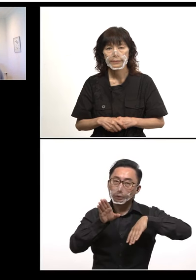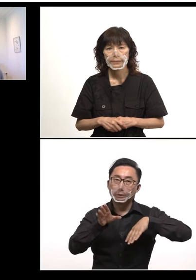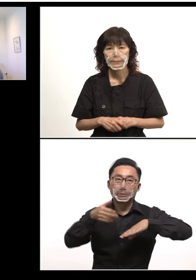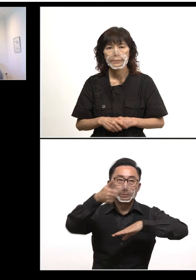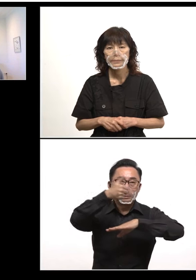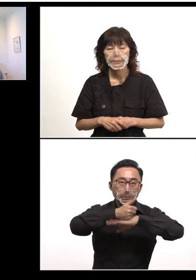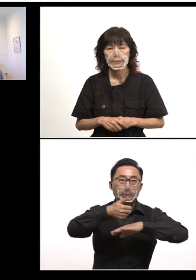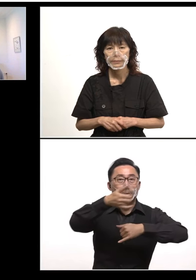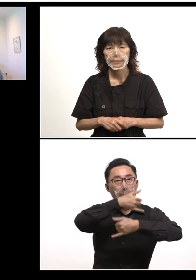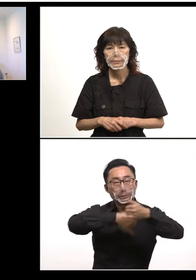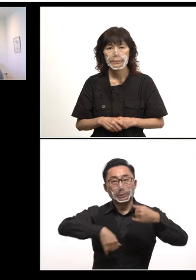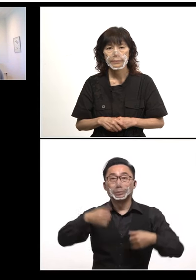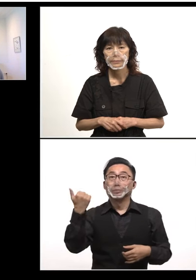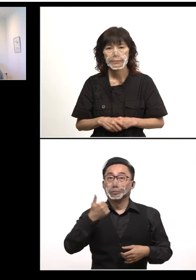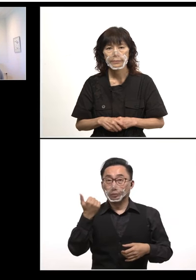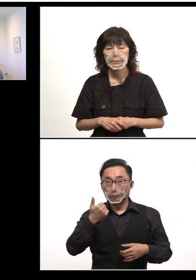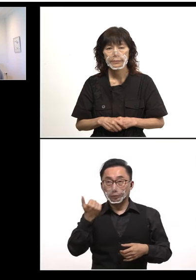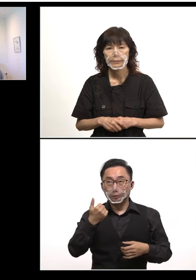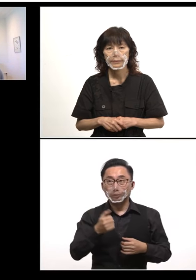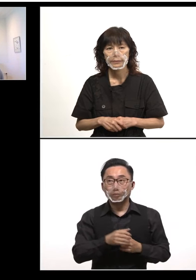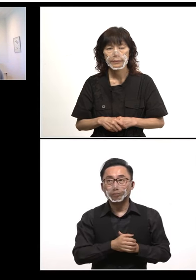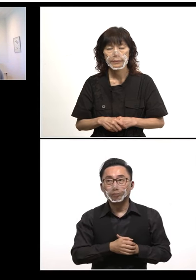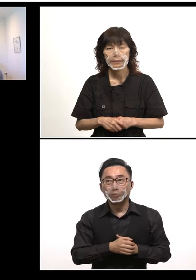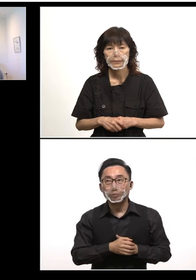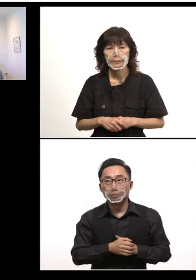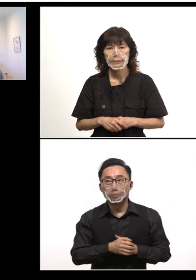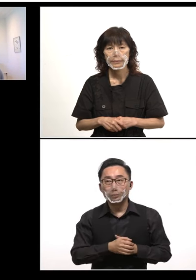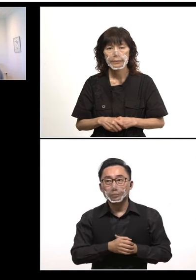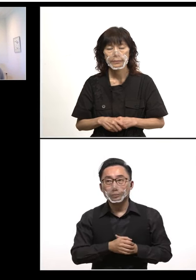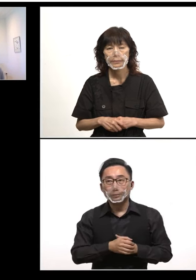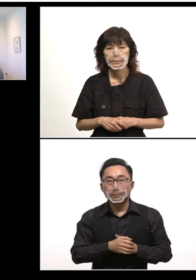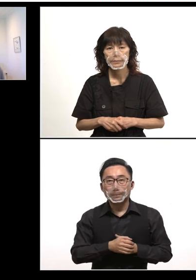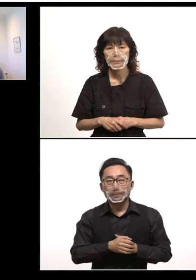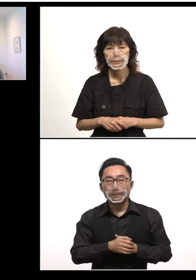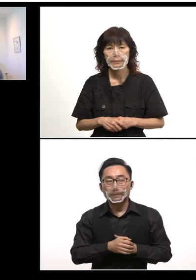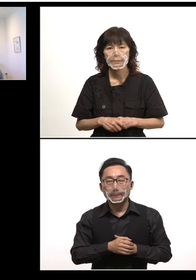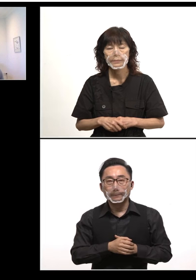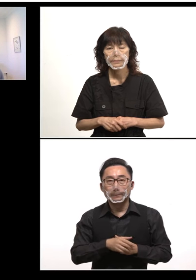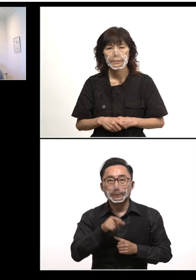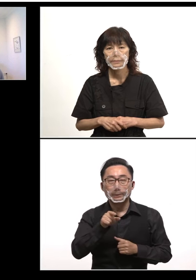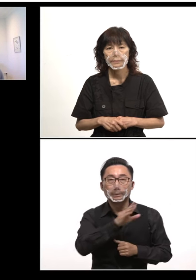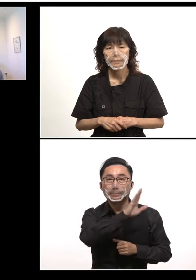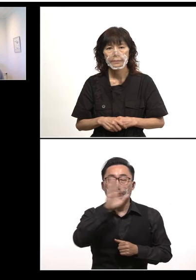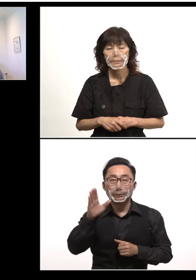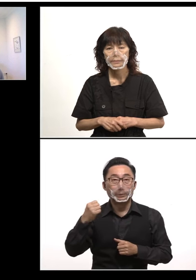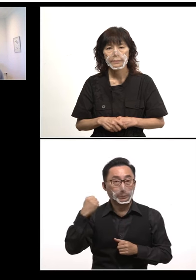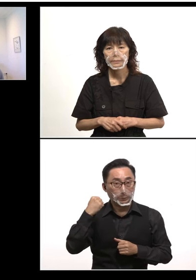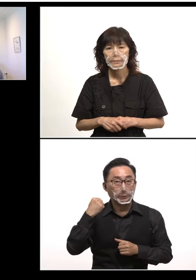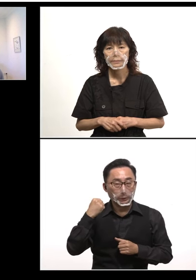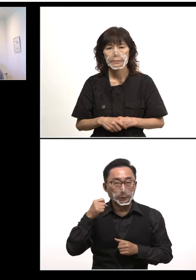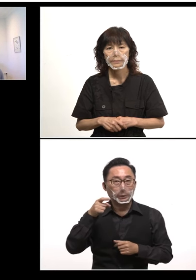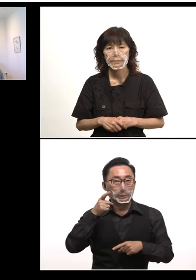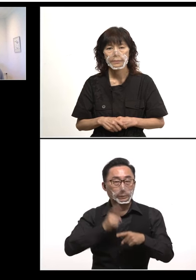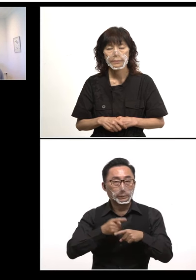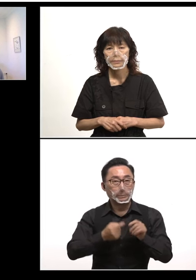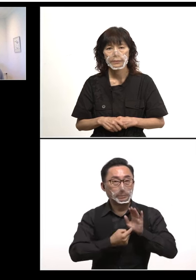but you have special abilities. And so what I've seen, especially in the last 20, 25 years,